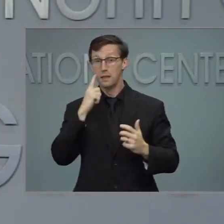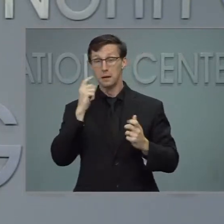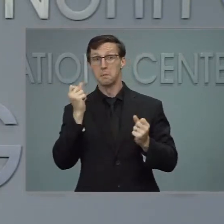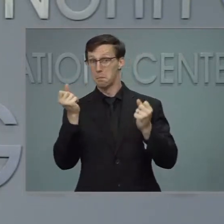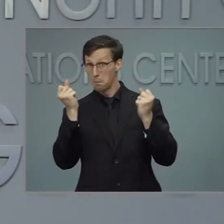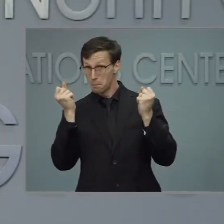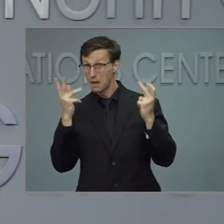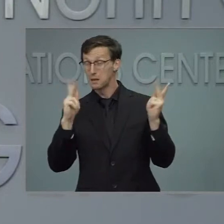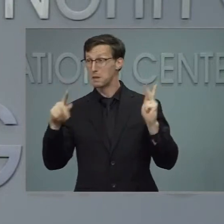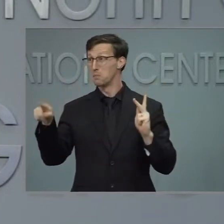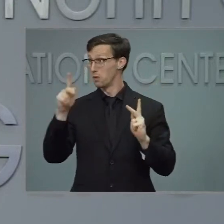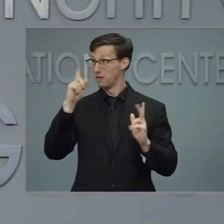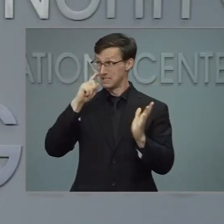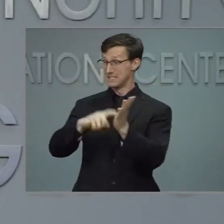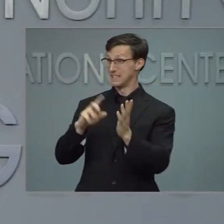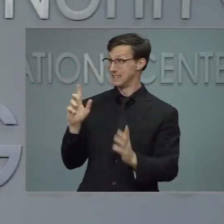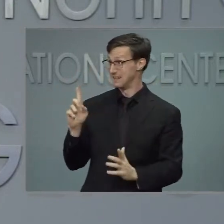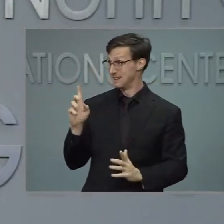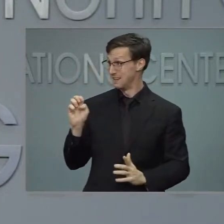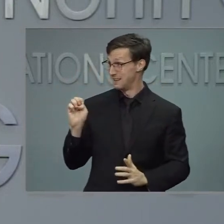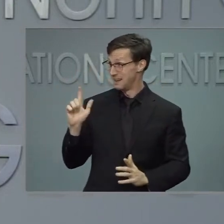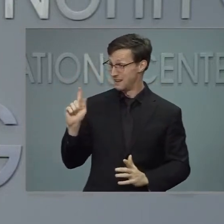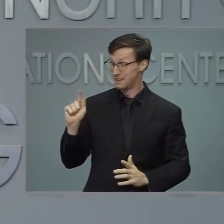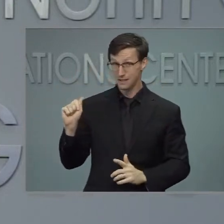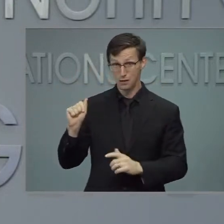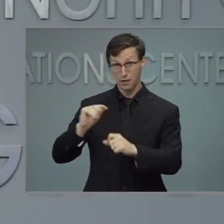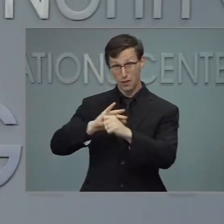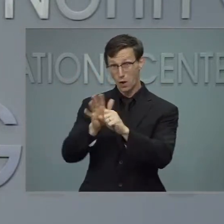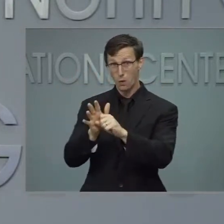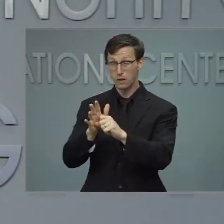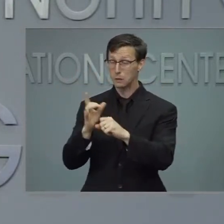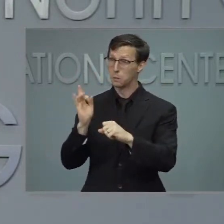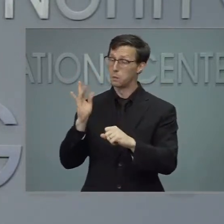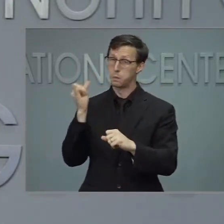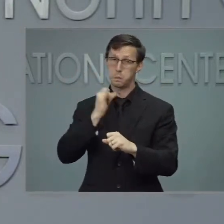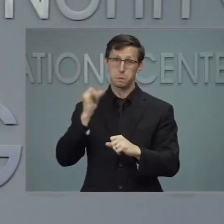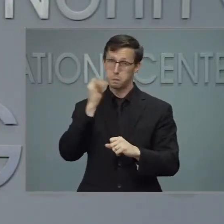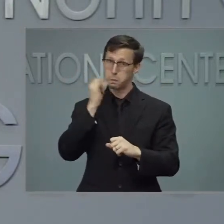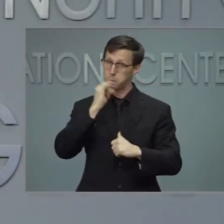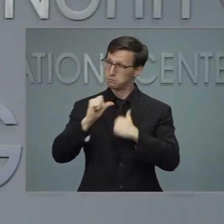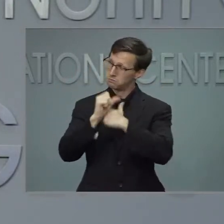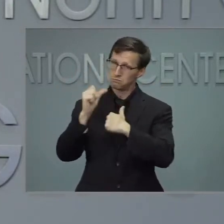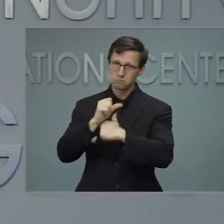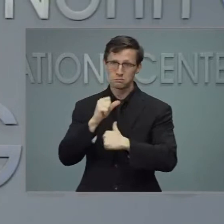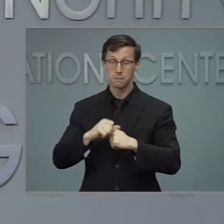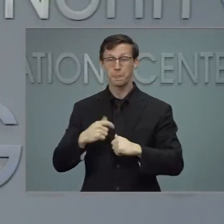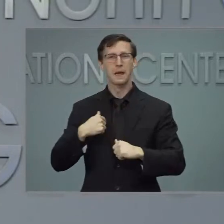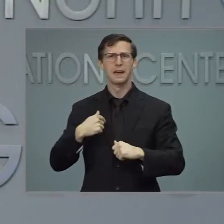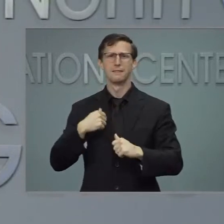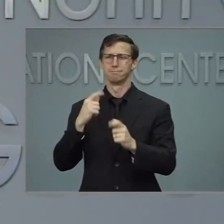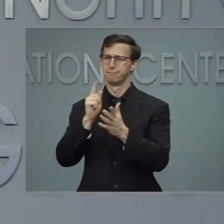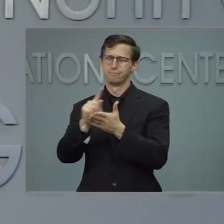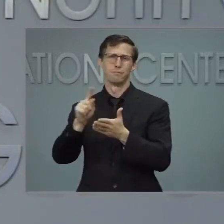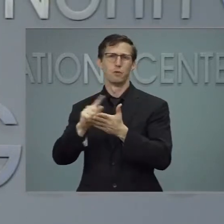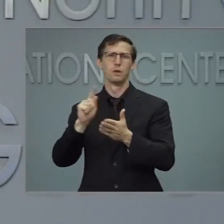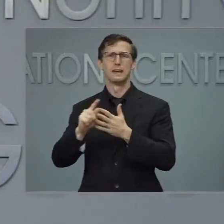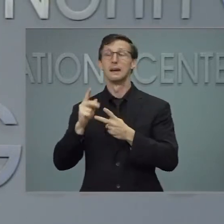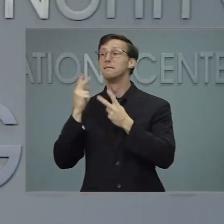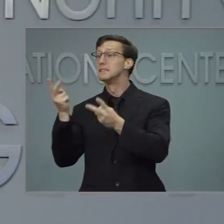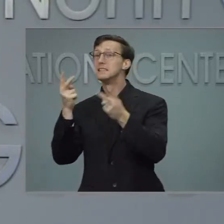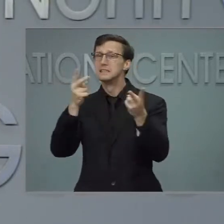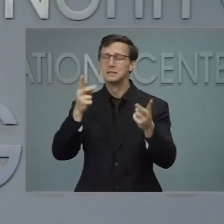and more that this Delta variant is a big problem. I visit vaccination centers every week. I've talked to a number of